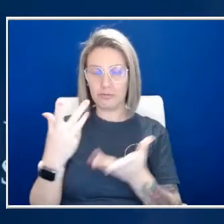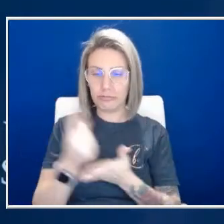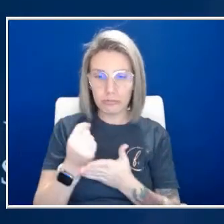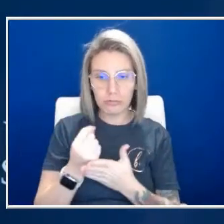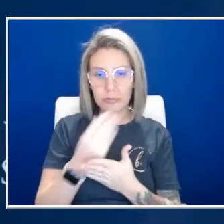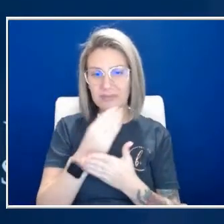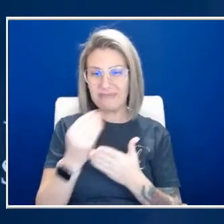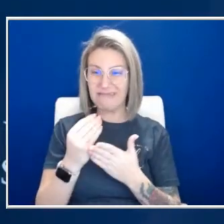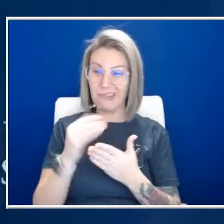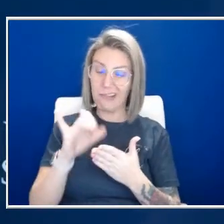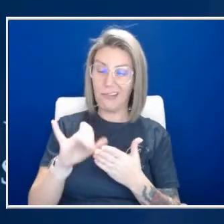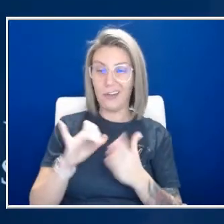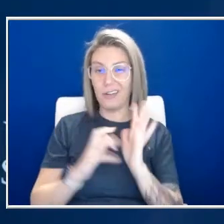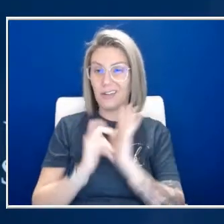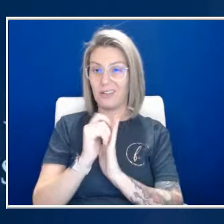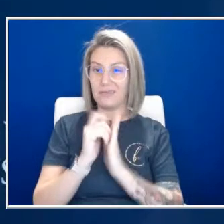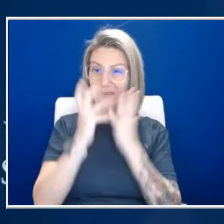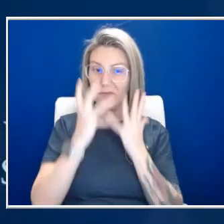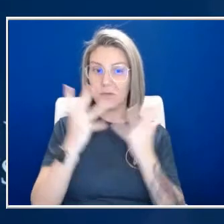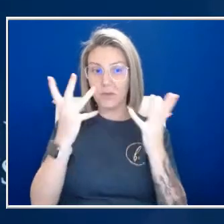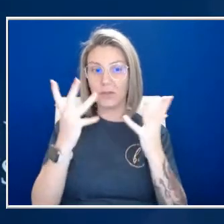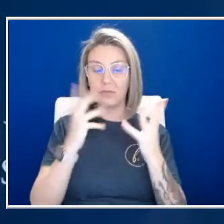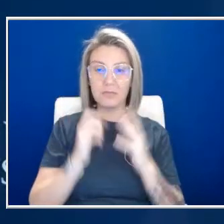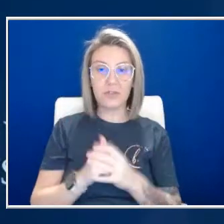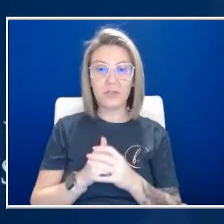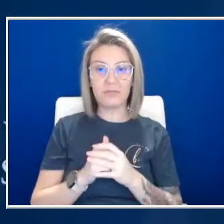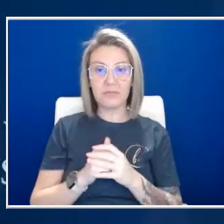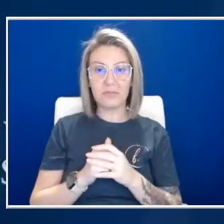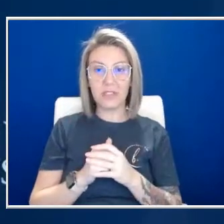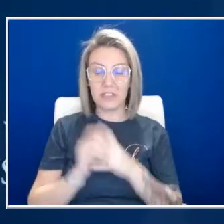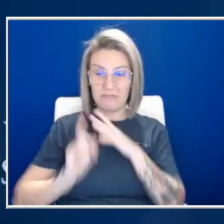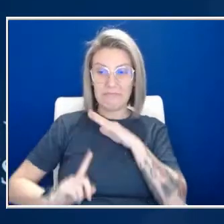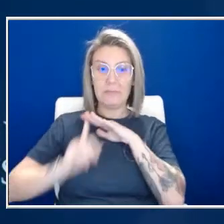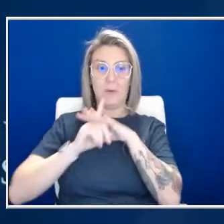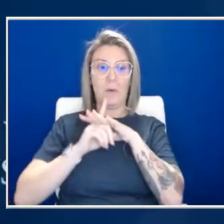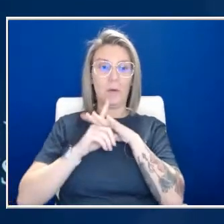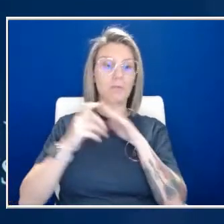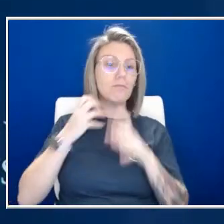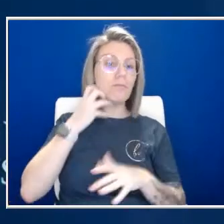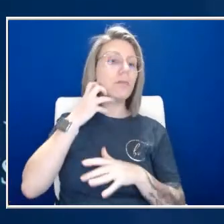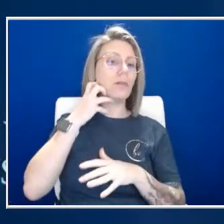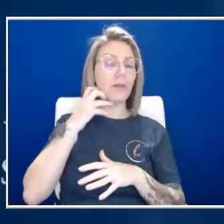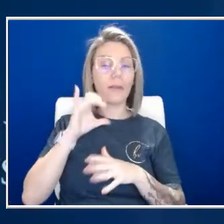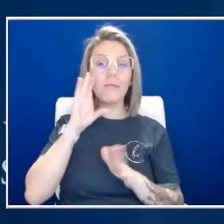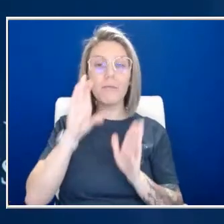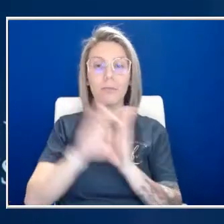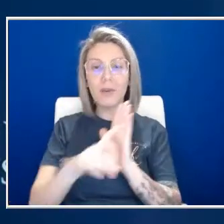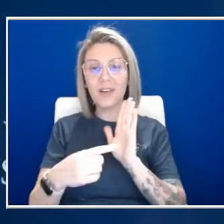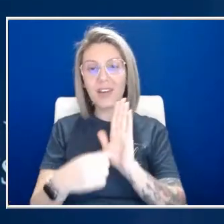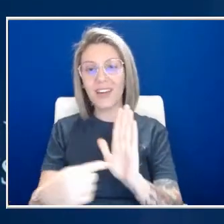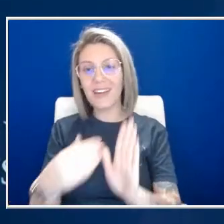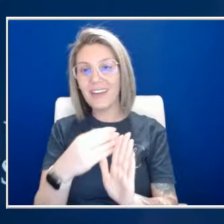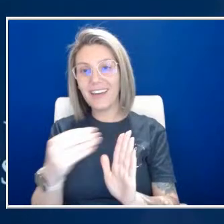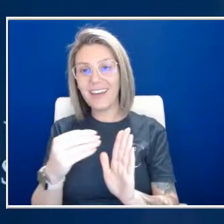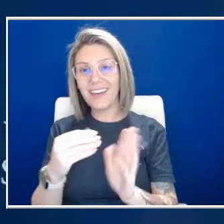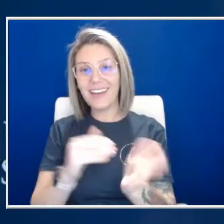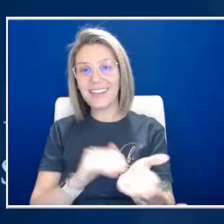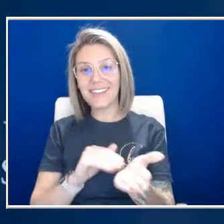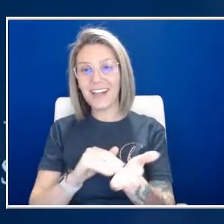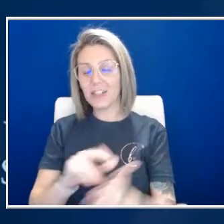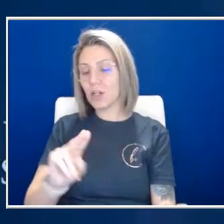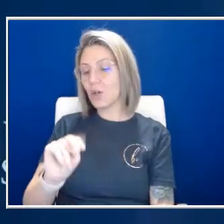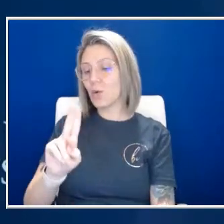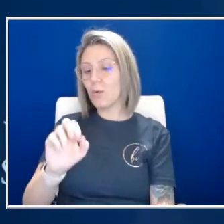unfortunately laughed in their face. It came back, that picture she showed. And Dr. Napani's the other member of our team we don't have here. He's our